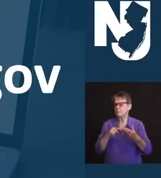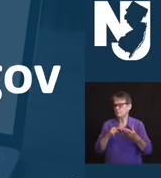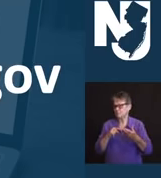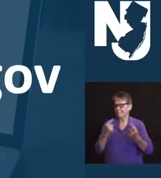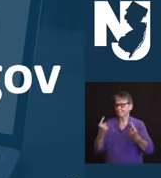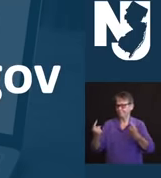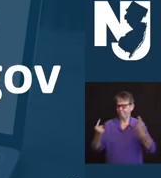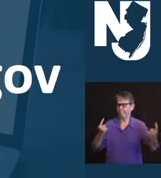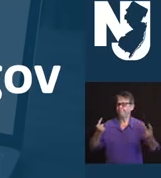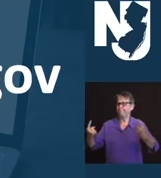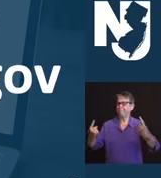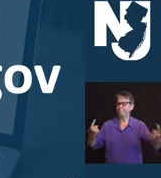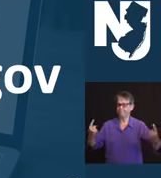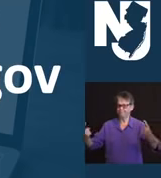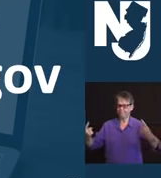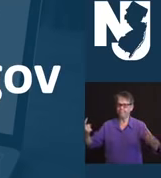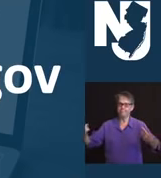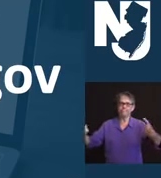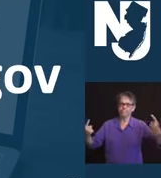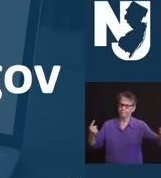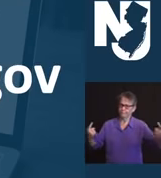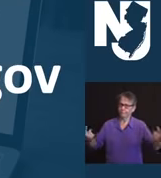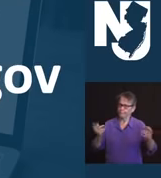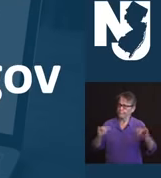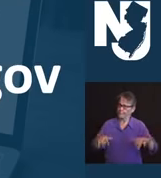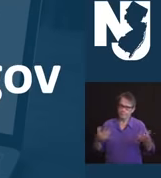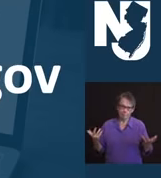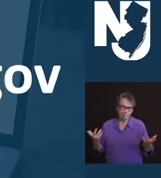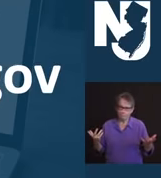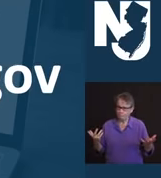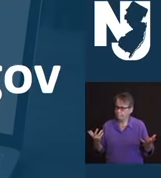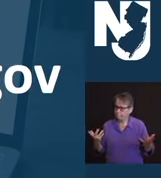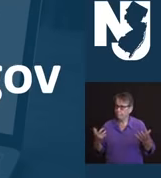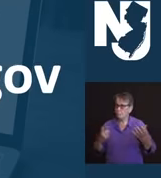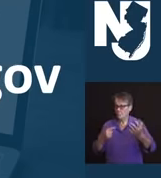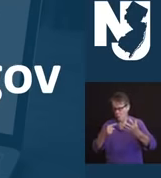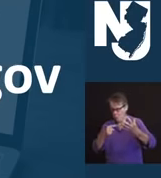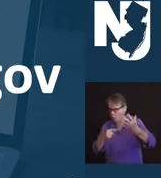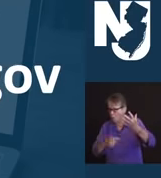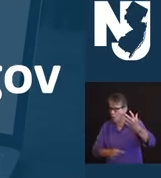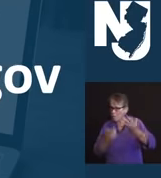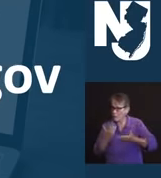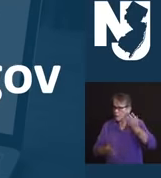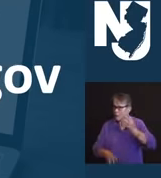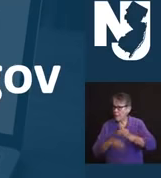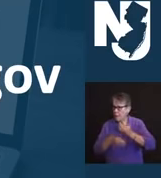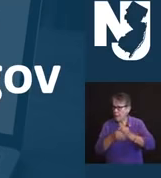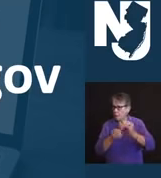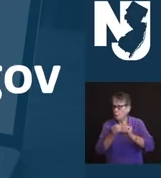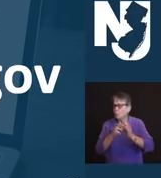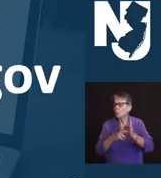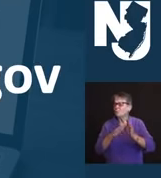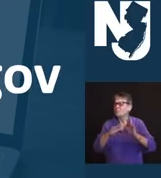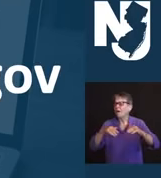distancing while inside the casinos, among other measures. If any, I hate to say this, folks,